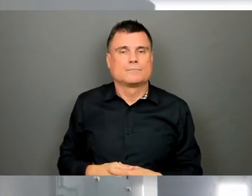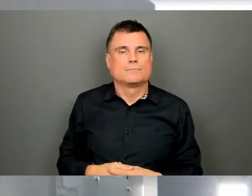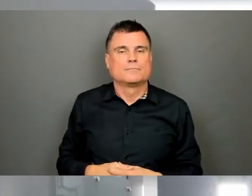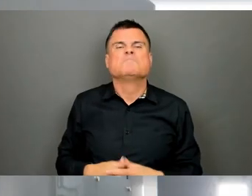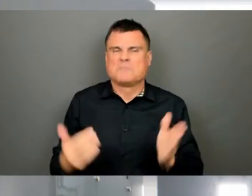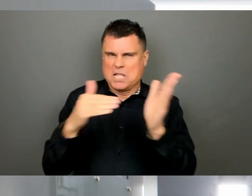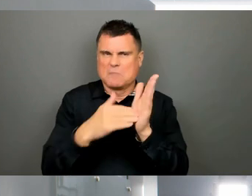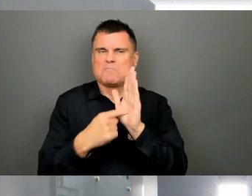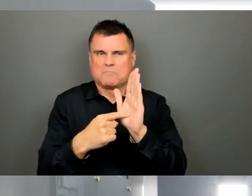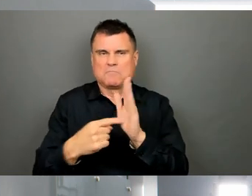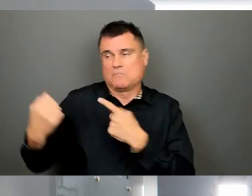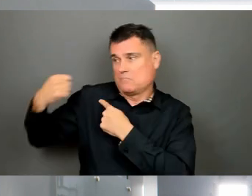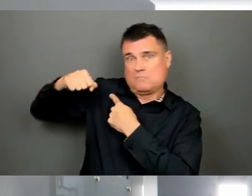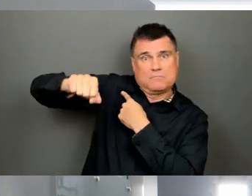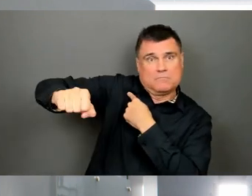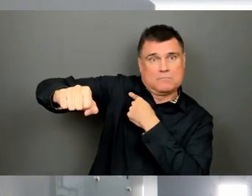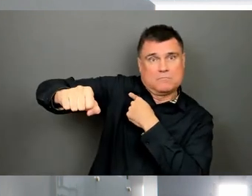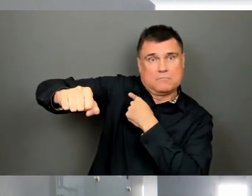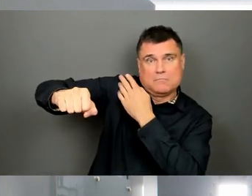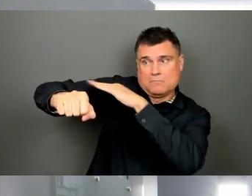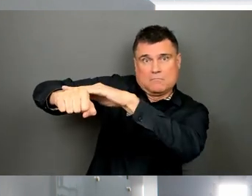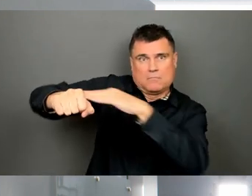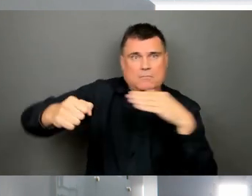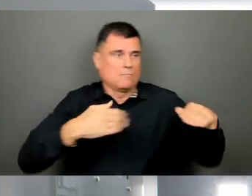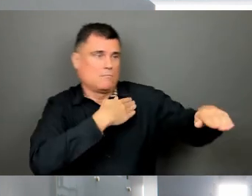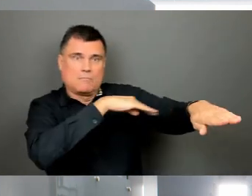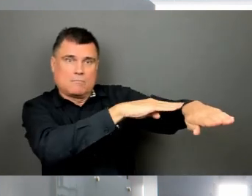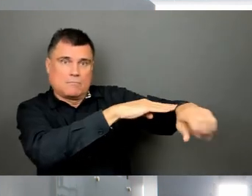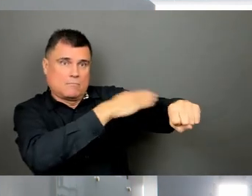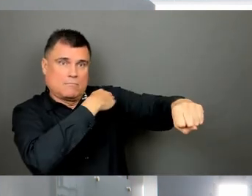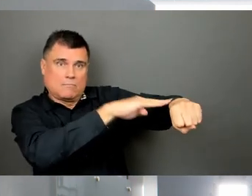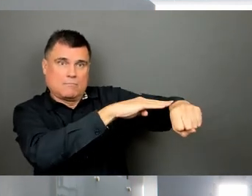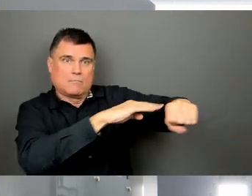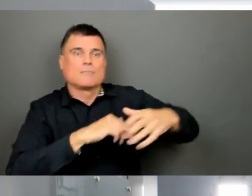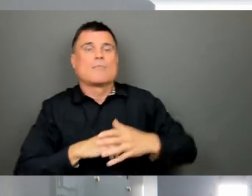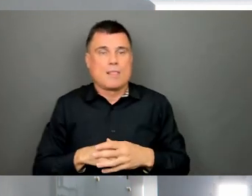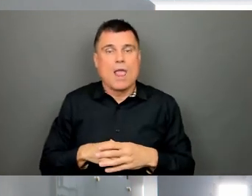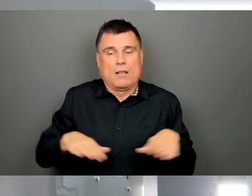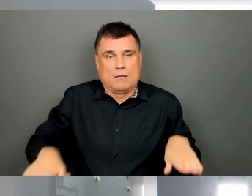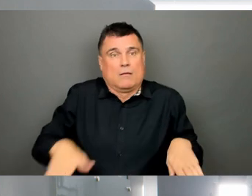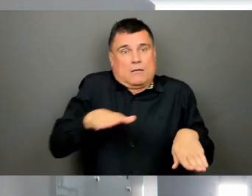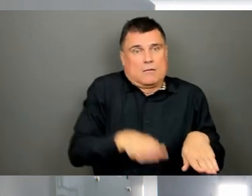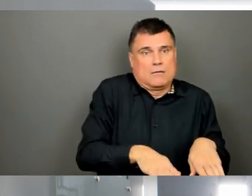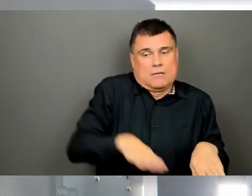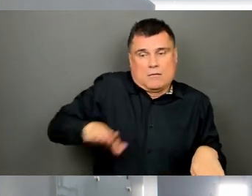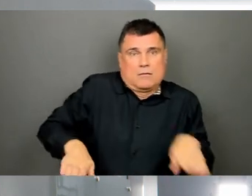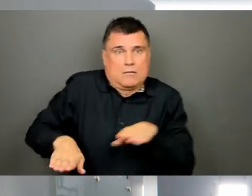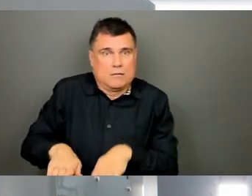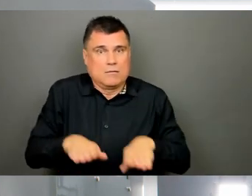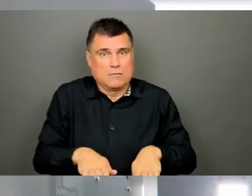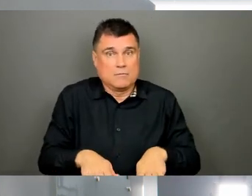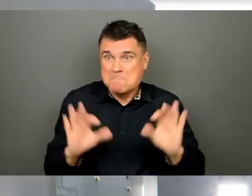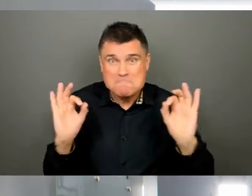All right, let's do it one more time, then with music. 5, 6, to the left. 1 and 2, 3 and 4, 5